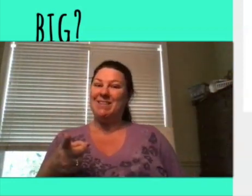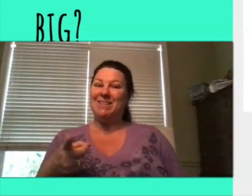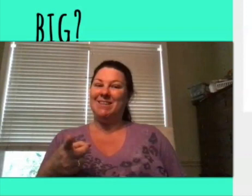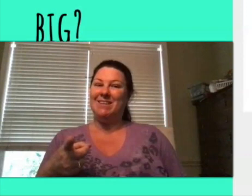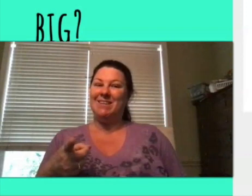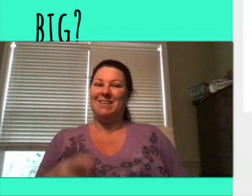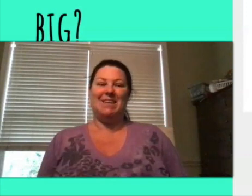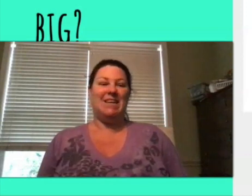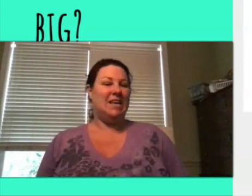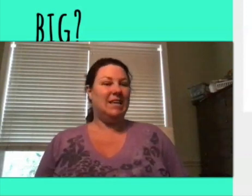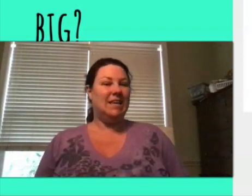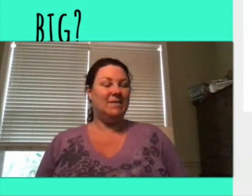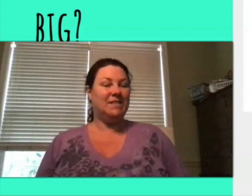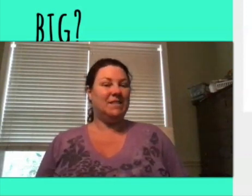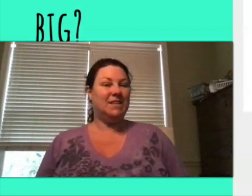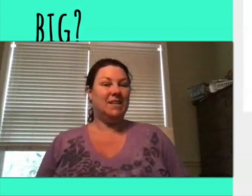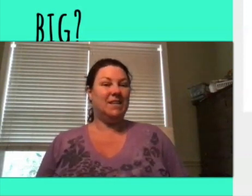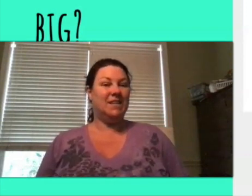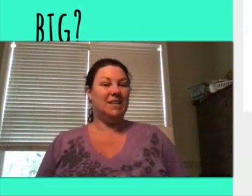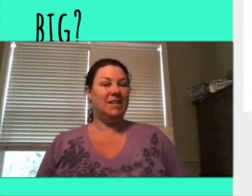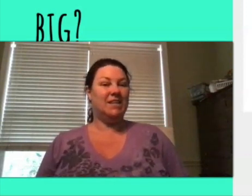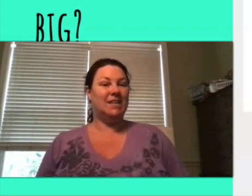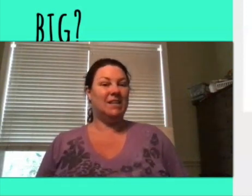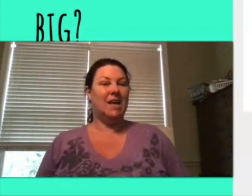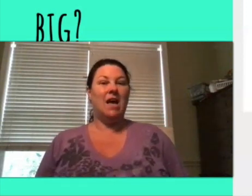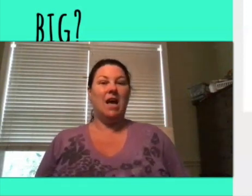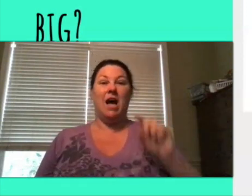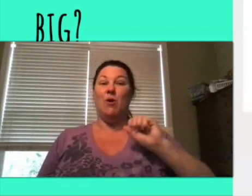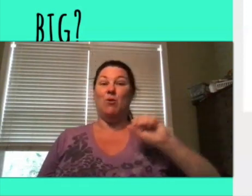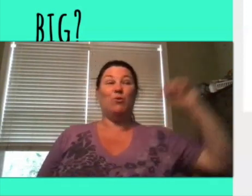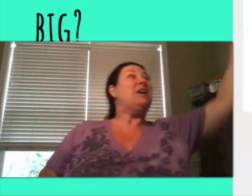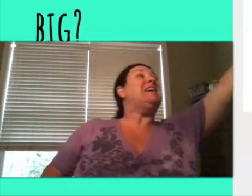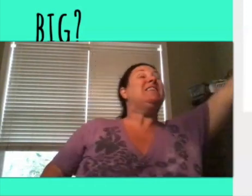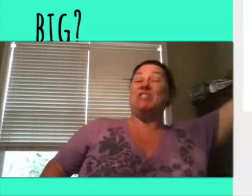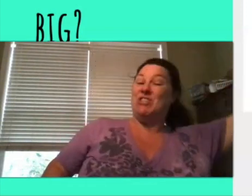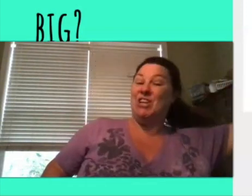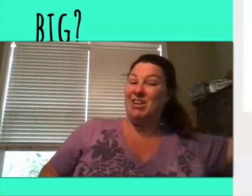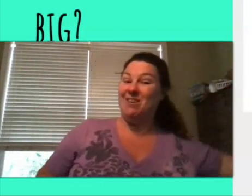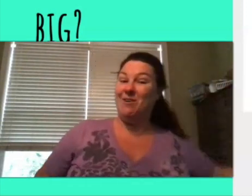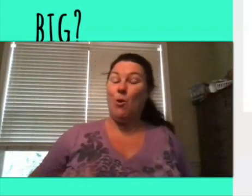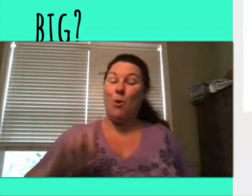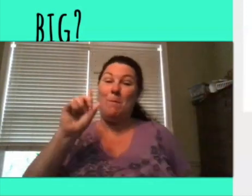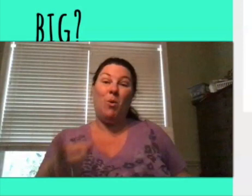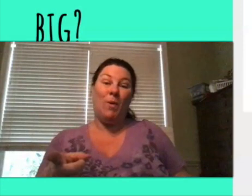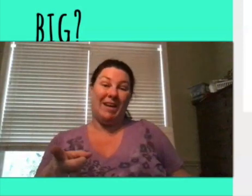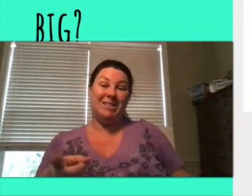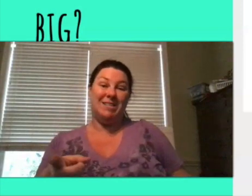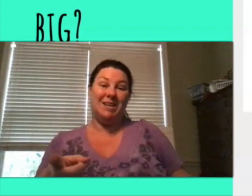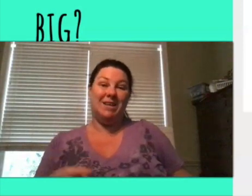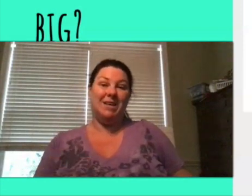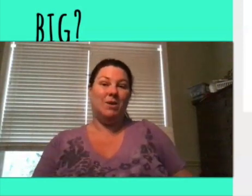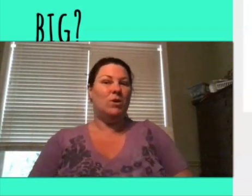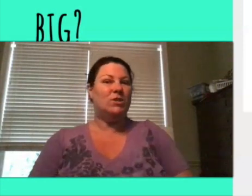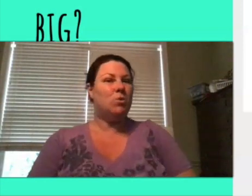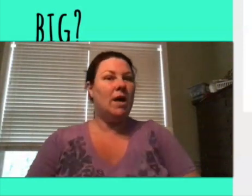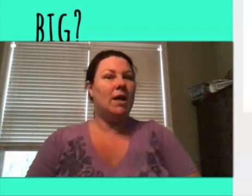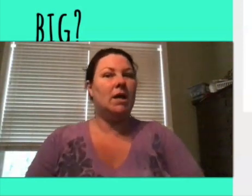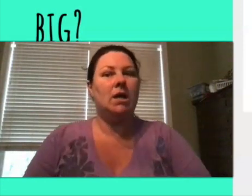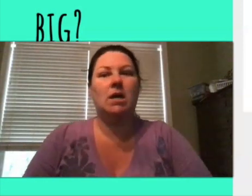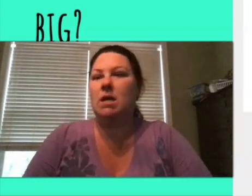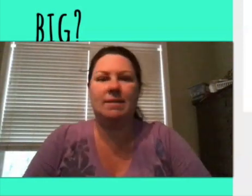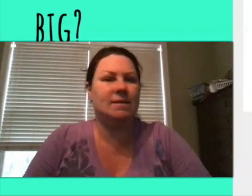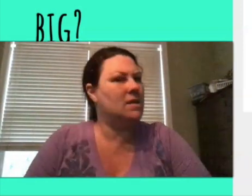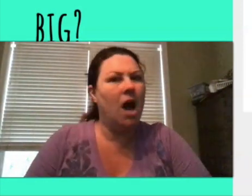point. Knee lifts, a reach, or a point. Which